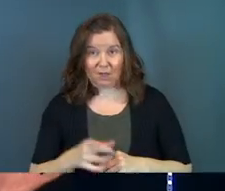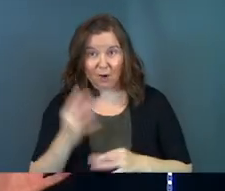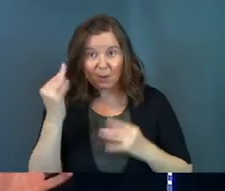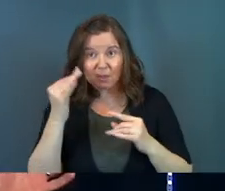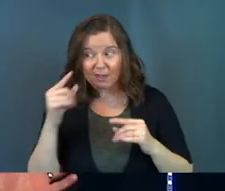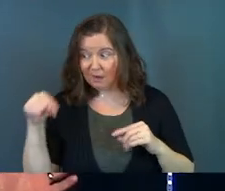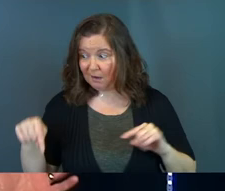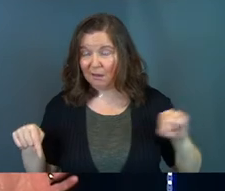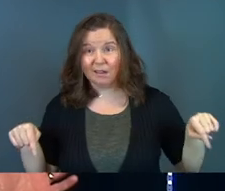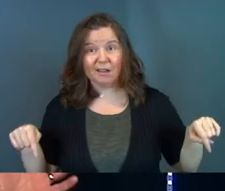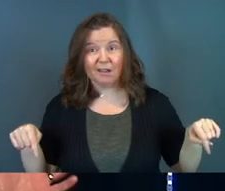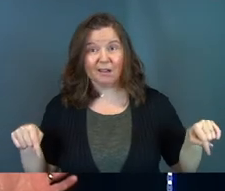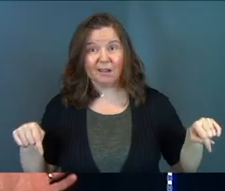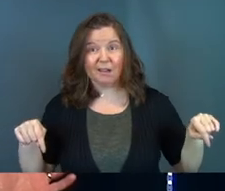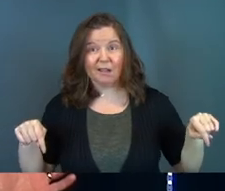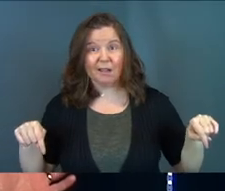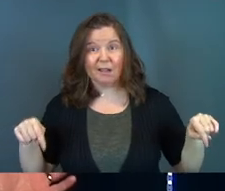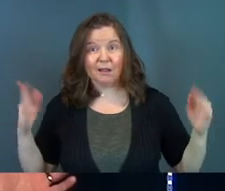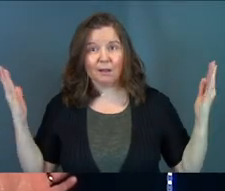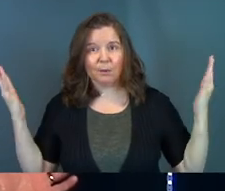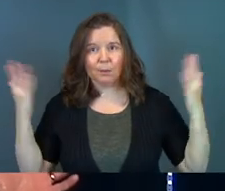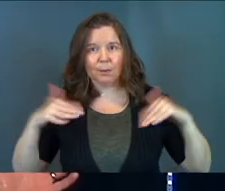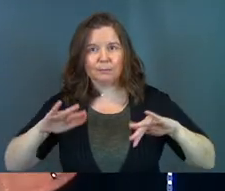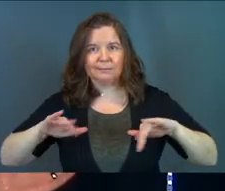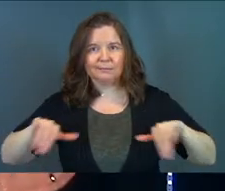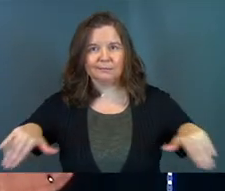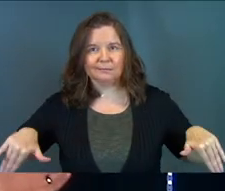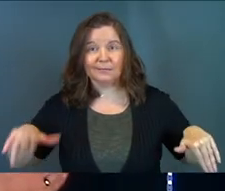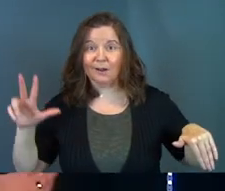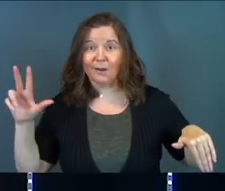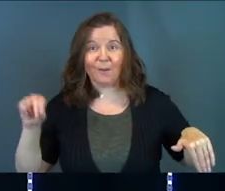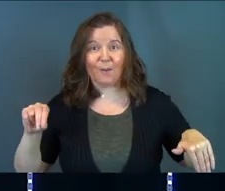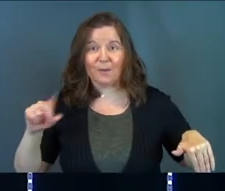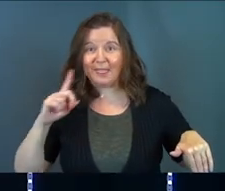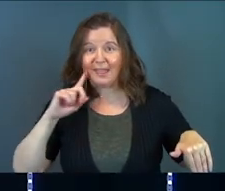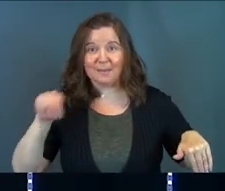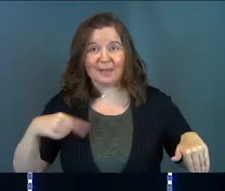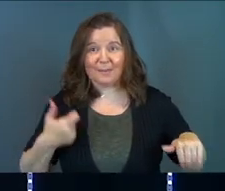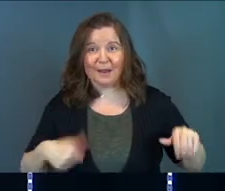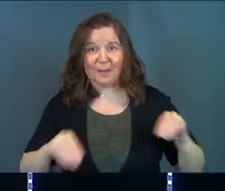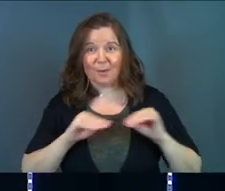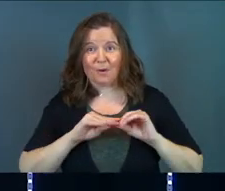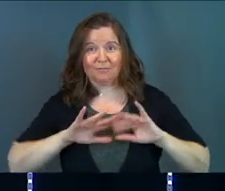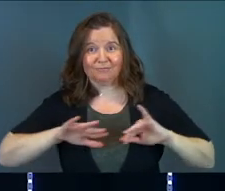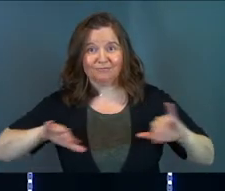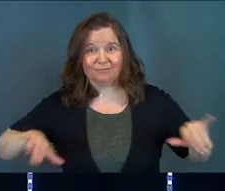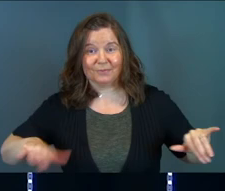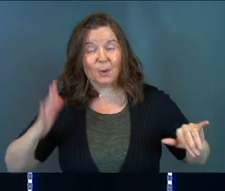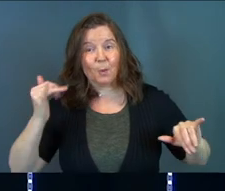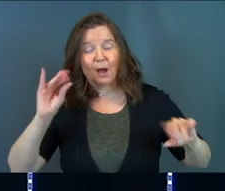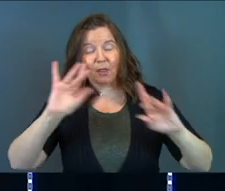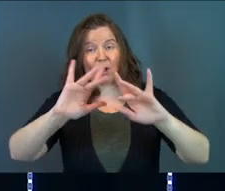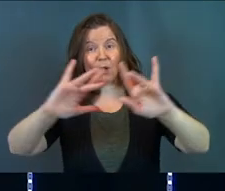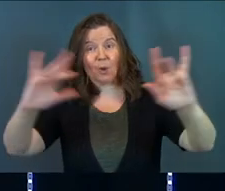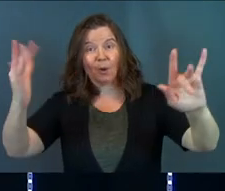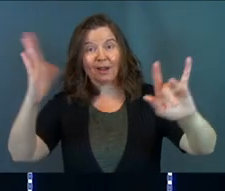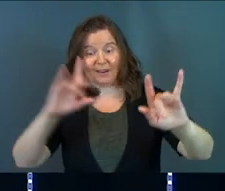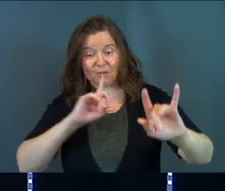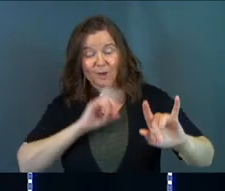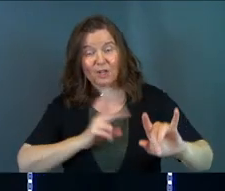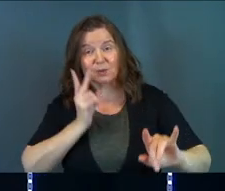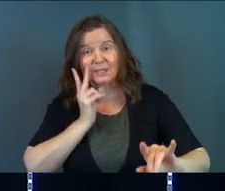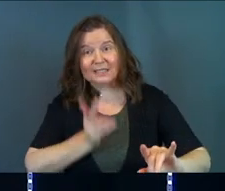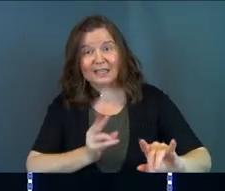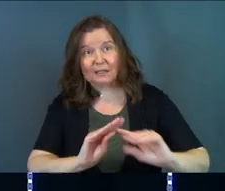Are you thinking about Oprah and Dwayne The Rock Johnson? No. Because the glory of God, if you